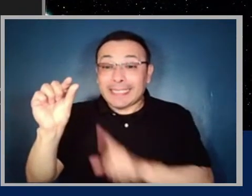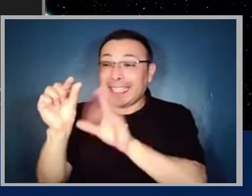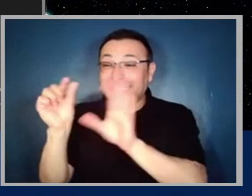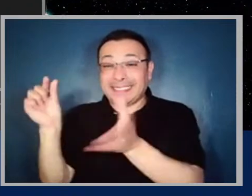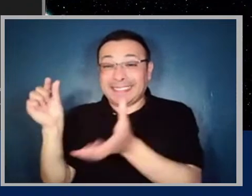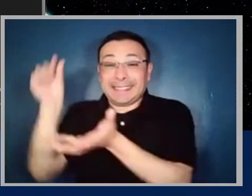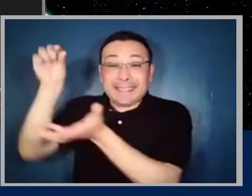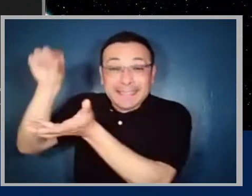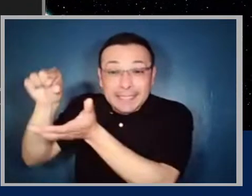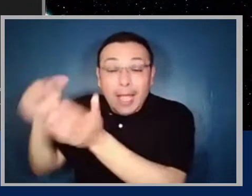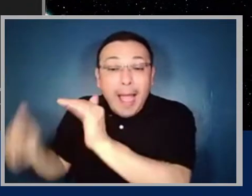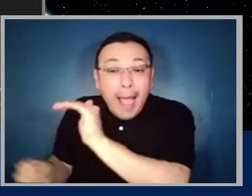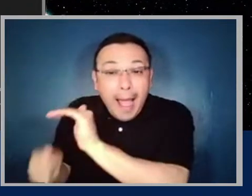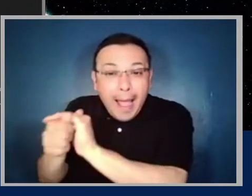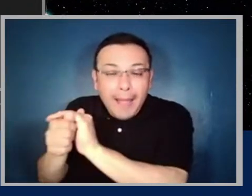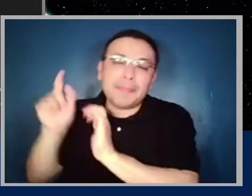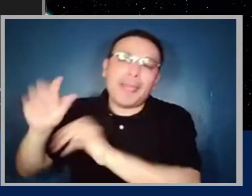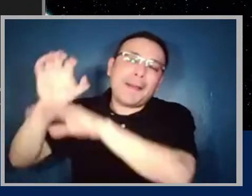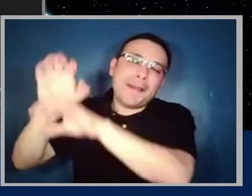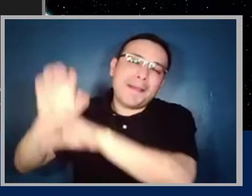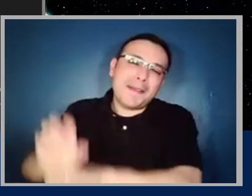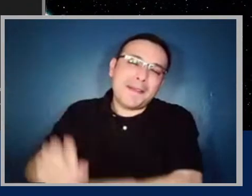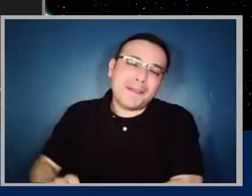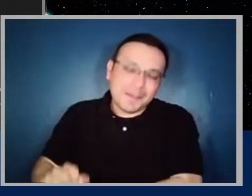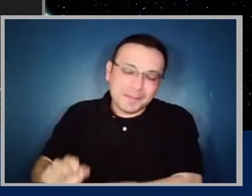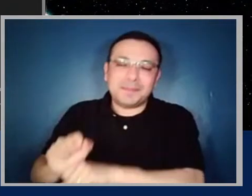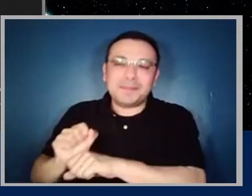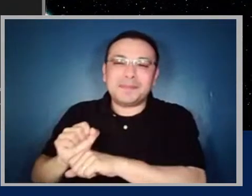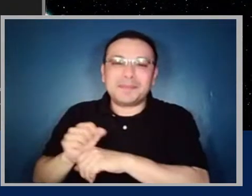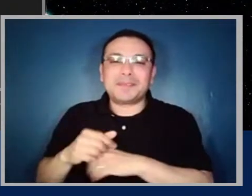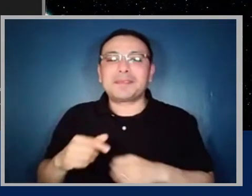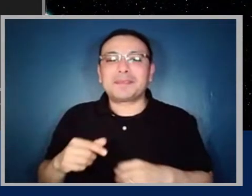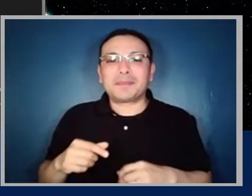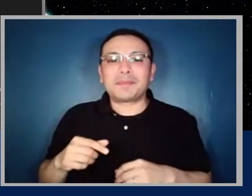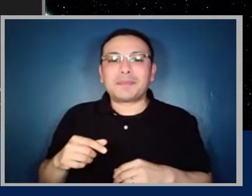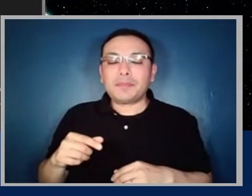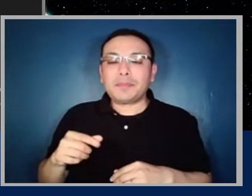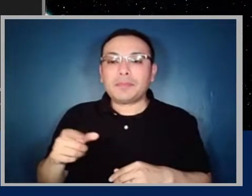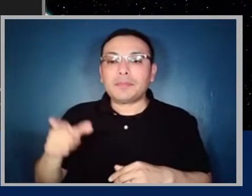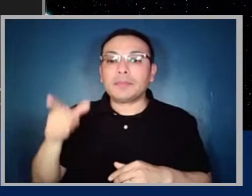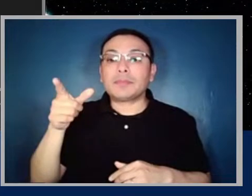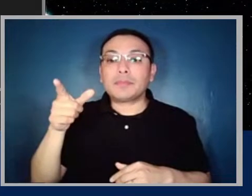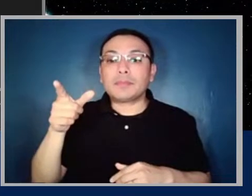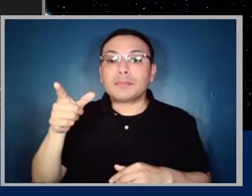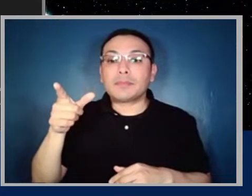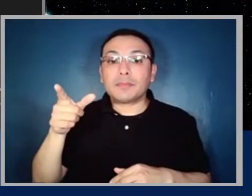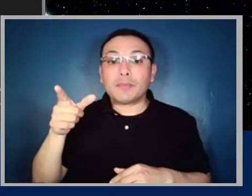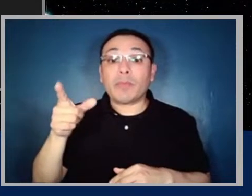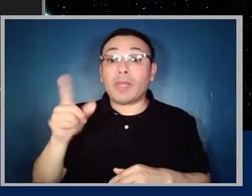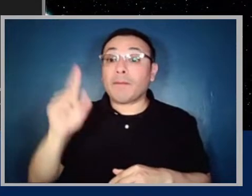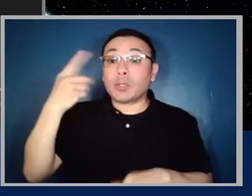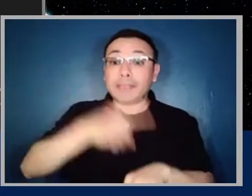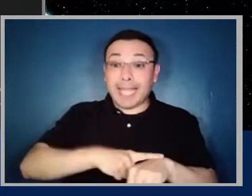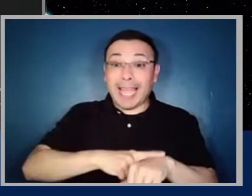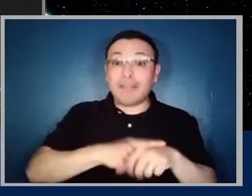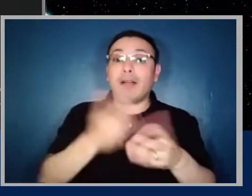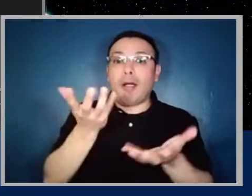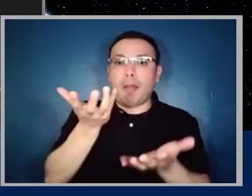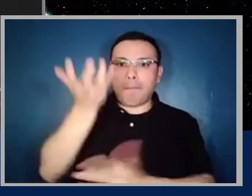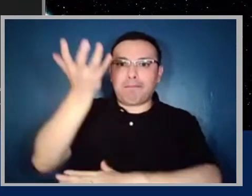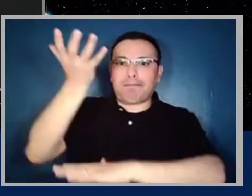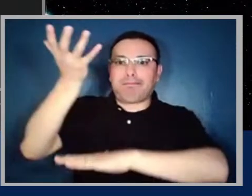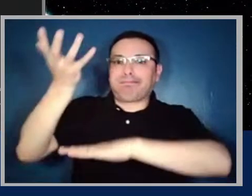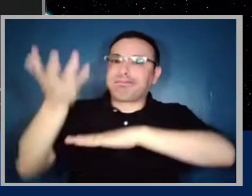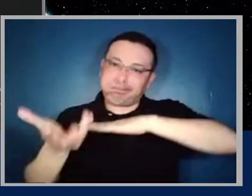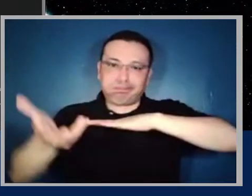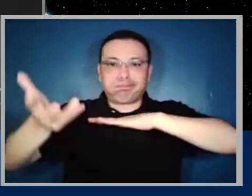pretty cool. And we had a good time. We celebrated that. It was the first day we put her in the water. So that's